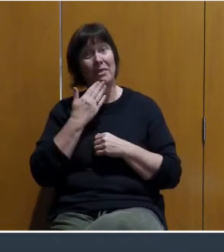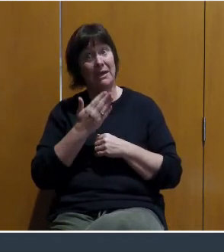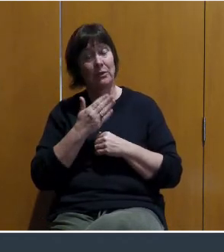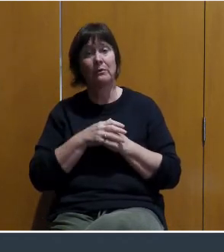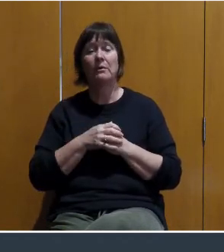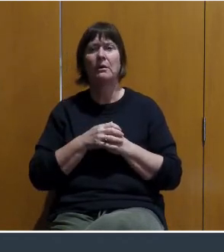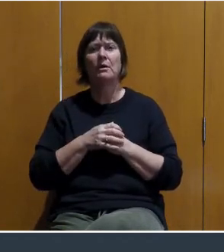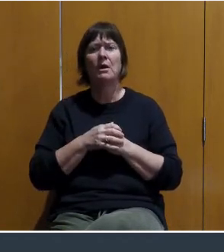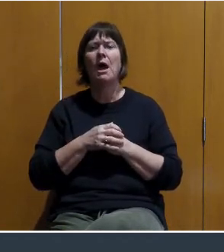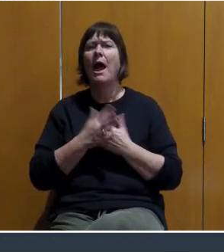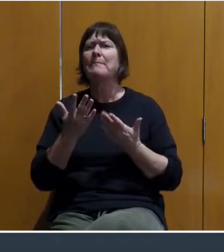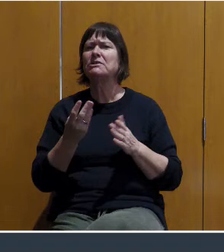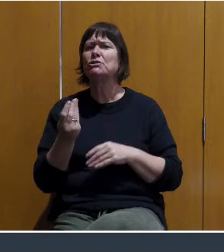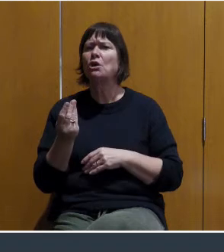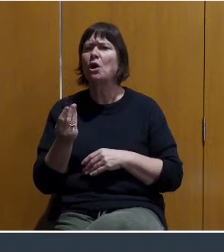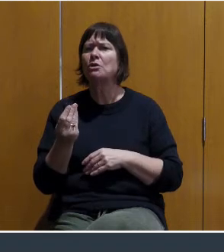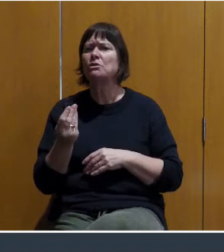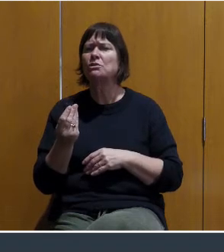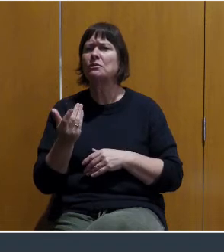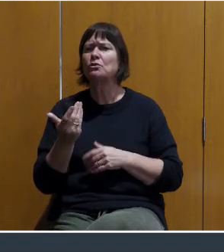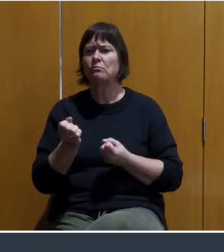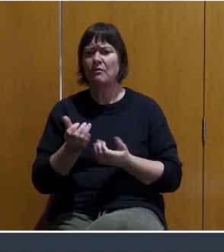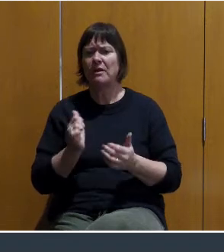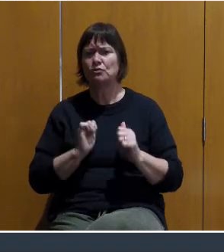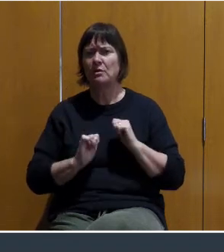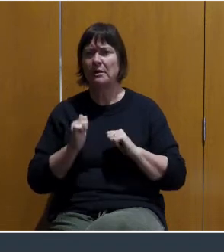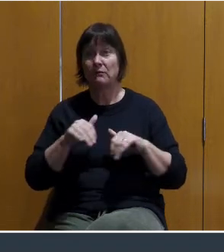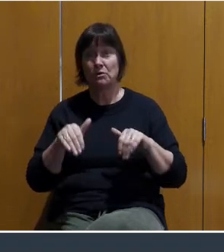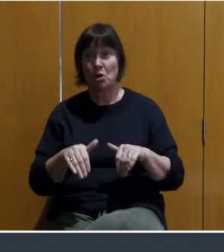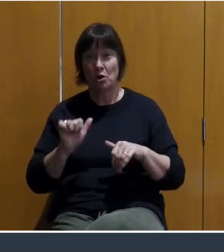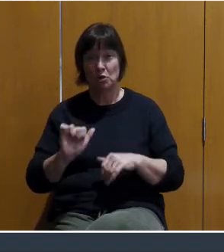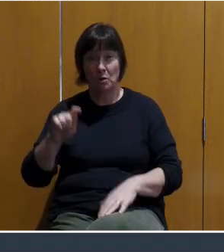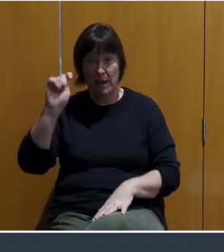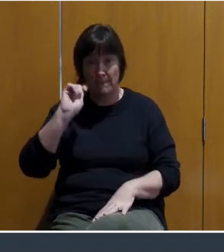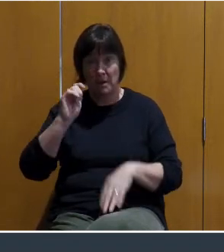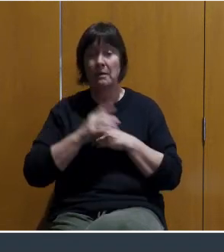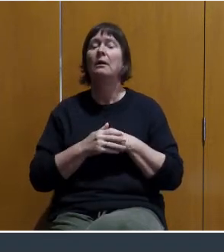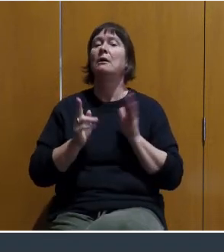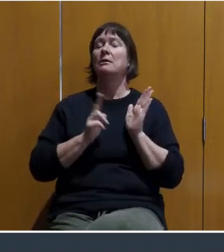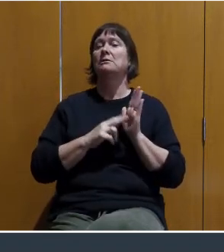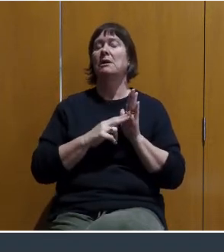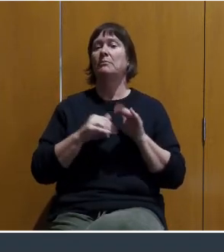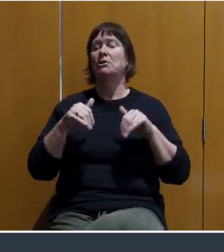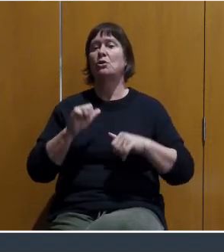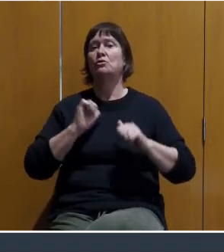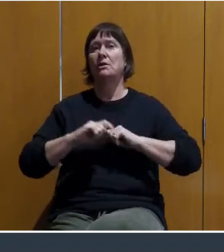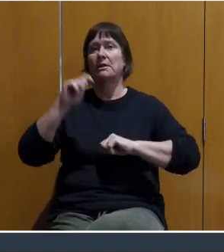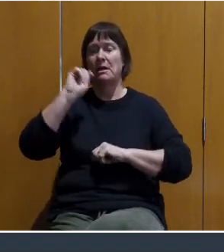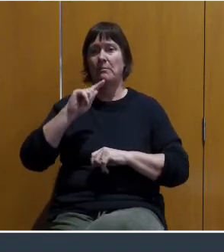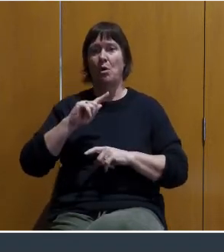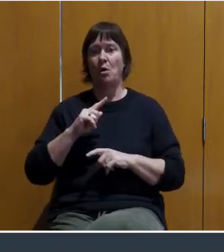that. How much does it cost to get a dog trained through your club? So with the Napier Dog Training Club, we